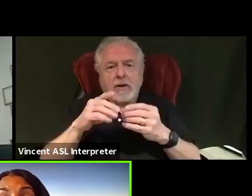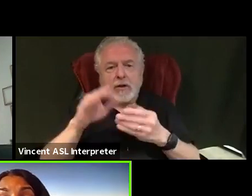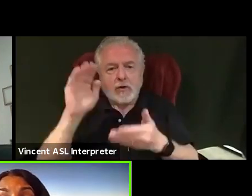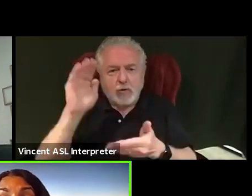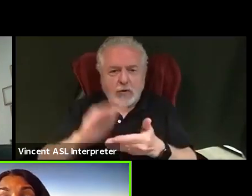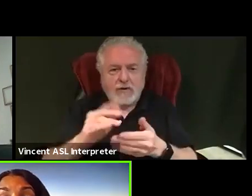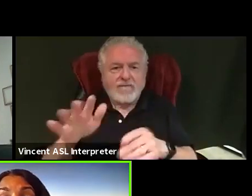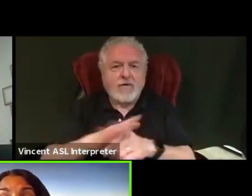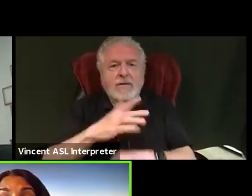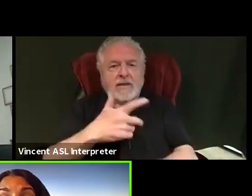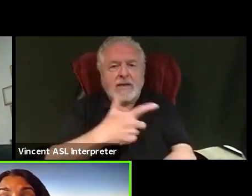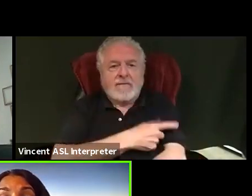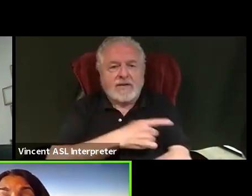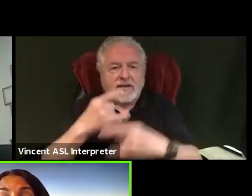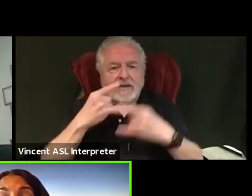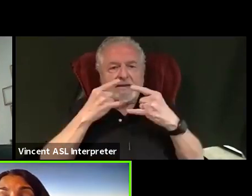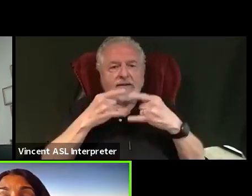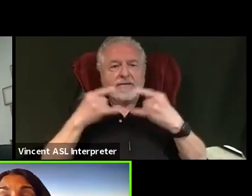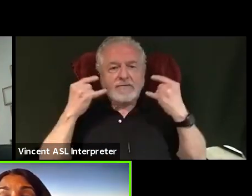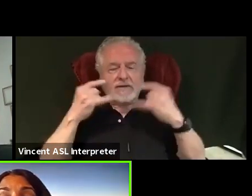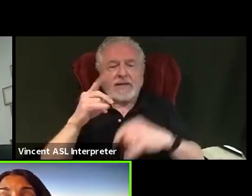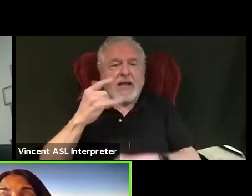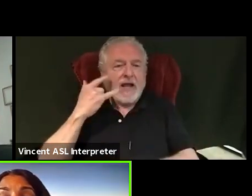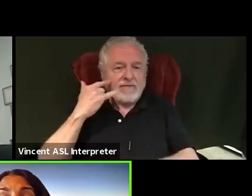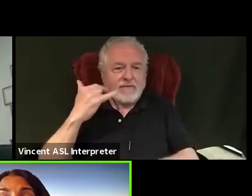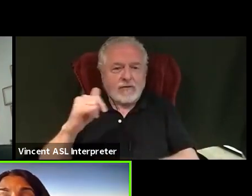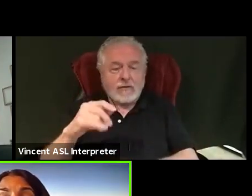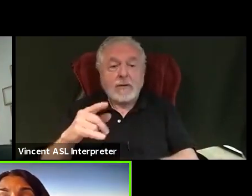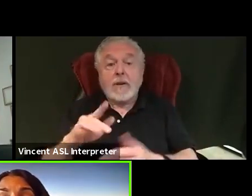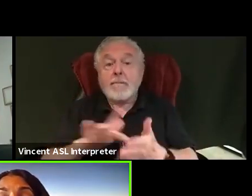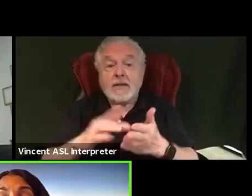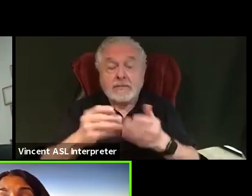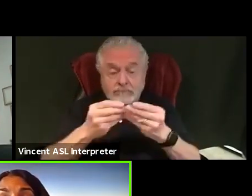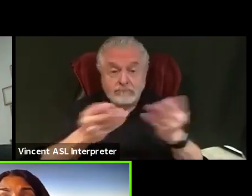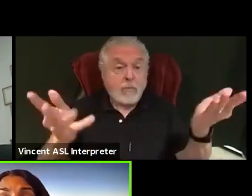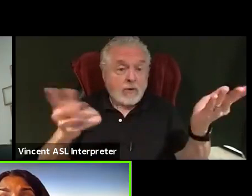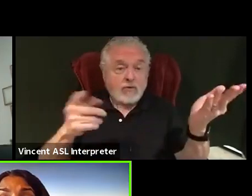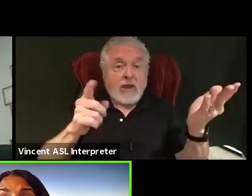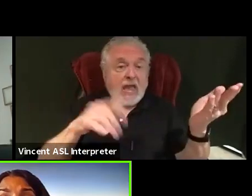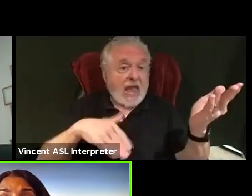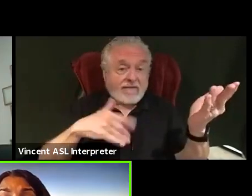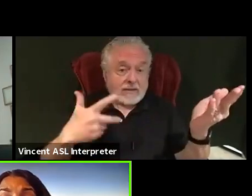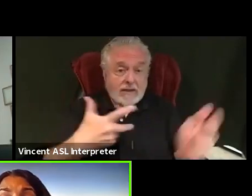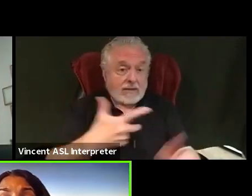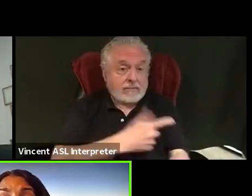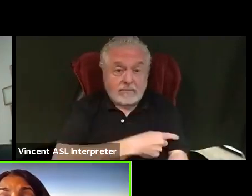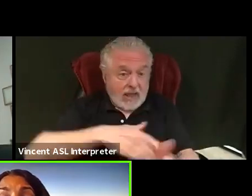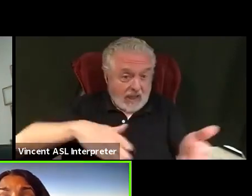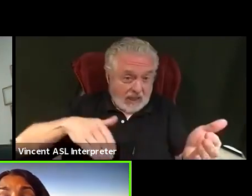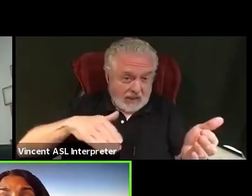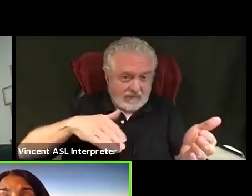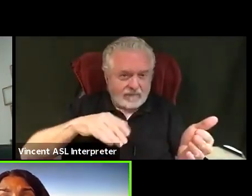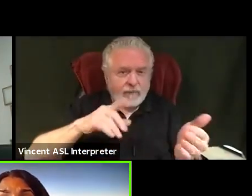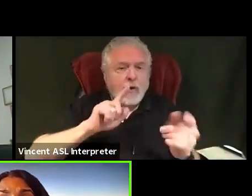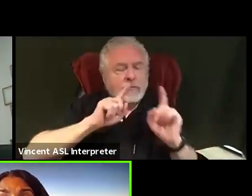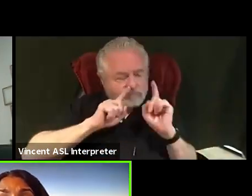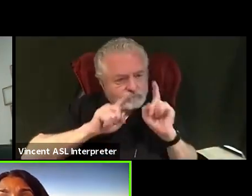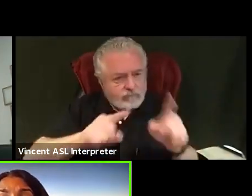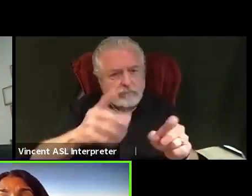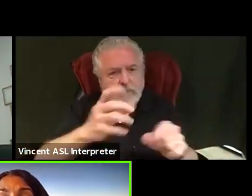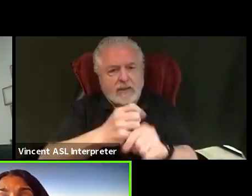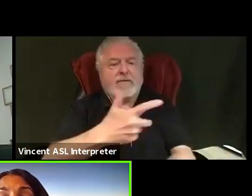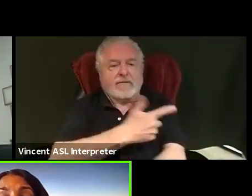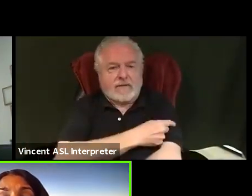for fully vaccinated Californians. So really the message is, if you haven't gotten vaccinated, go get